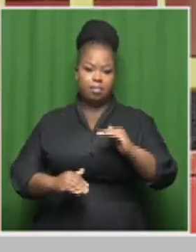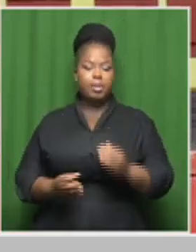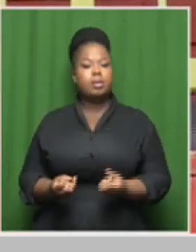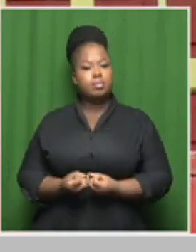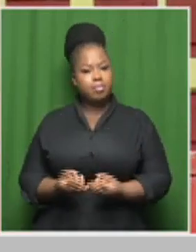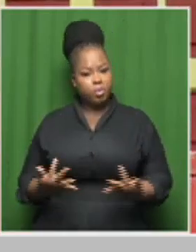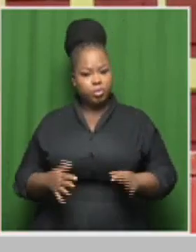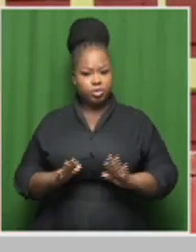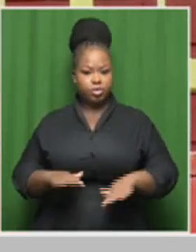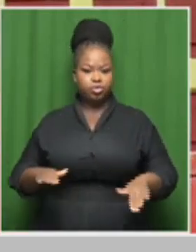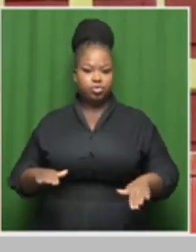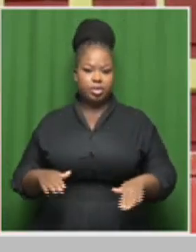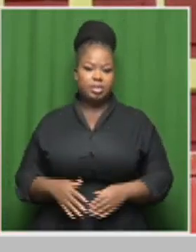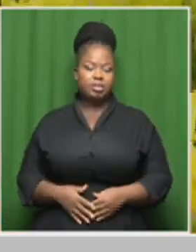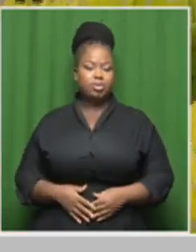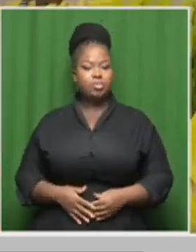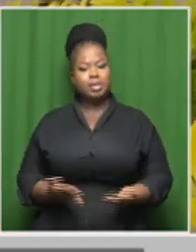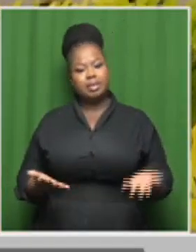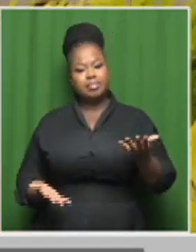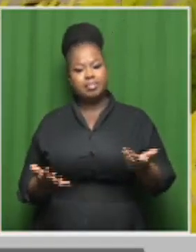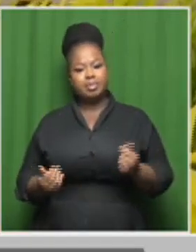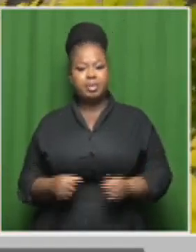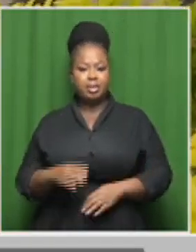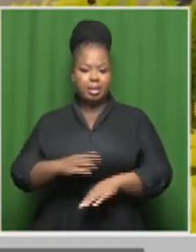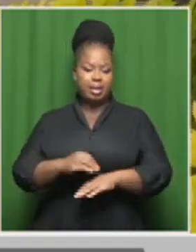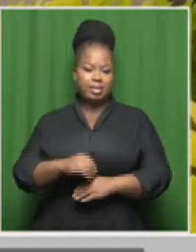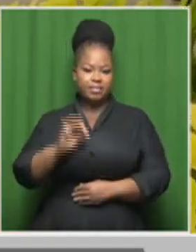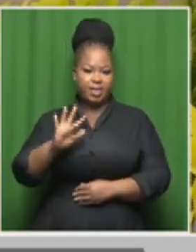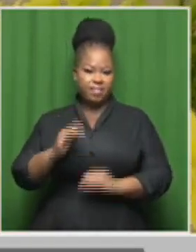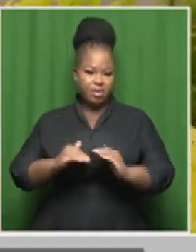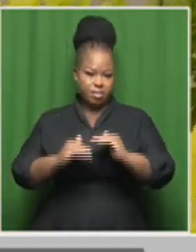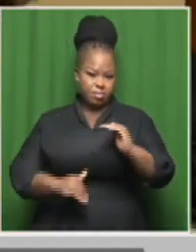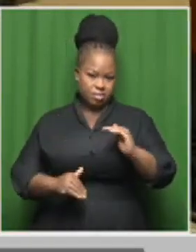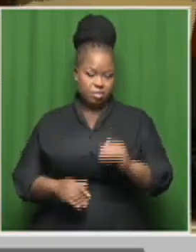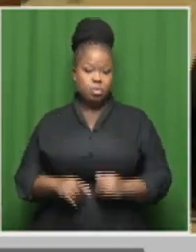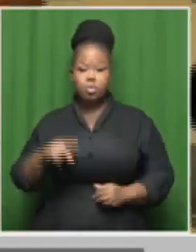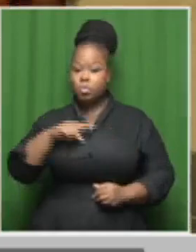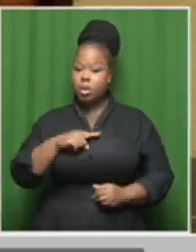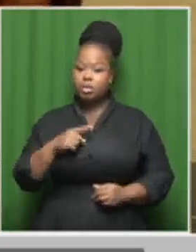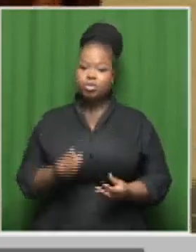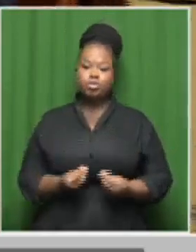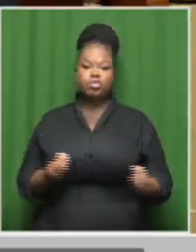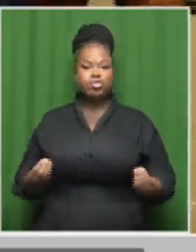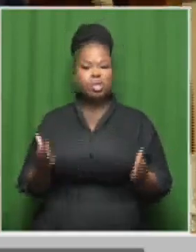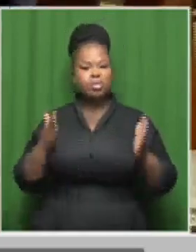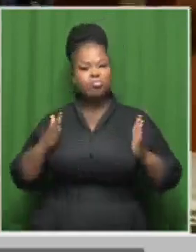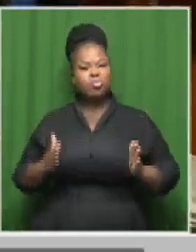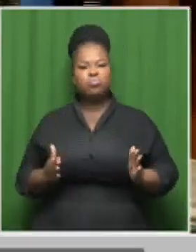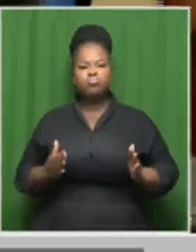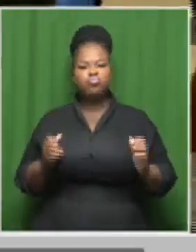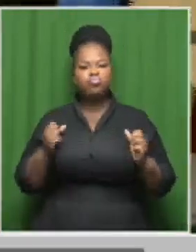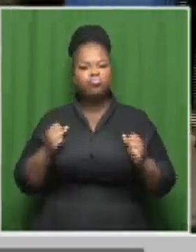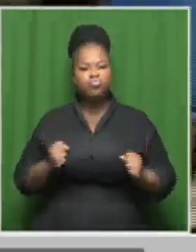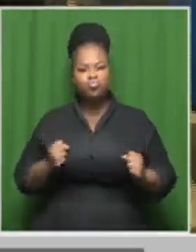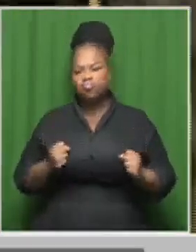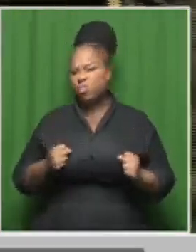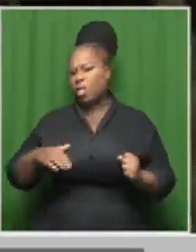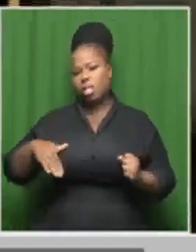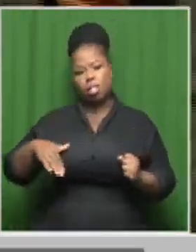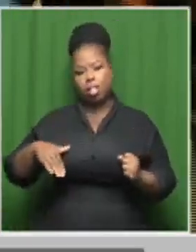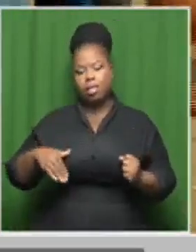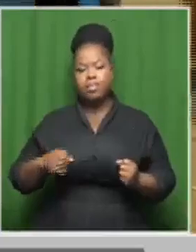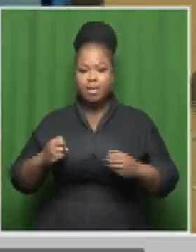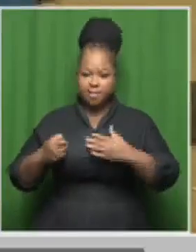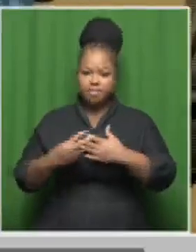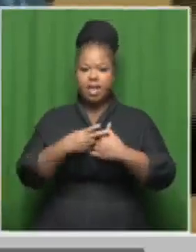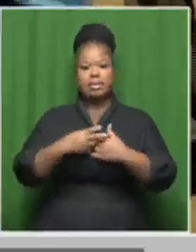those children would be under the age of 5. It's because these children's immune systems have not developed yet, so the virus